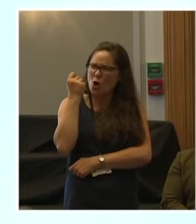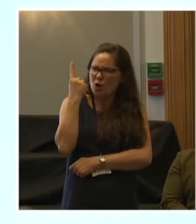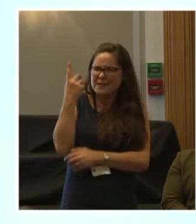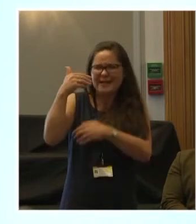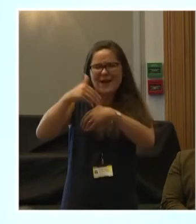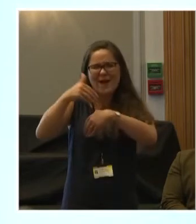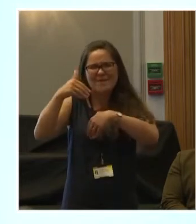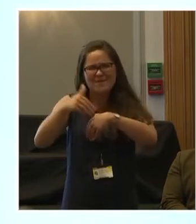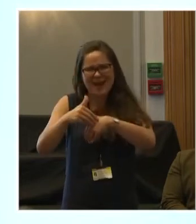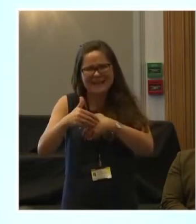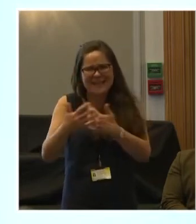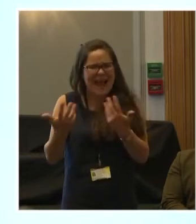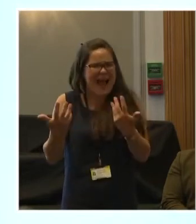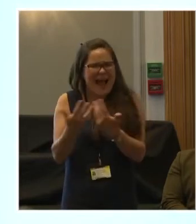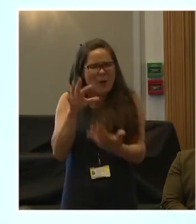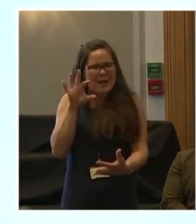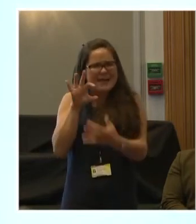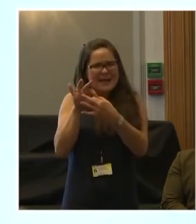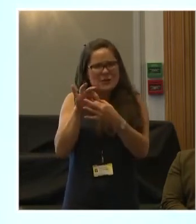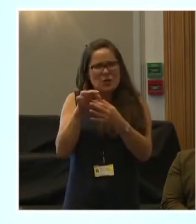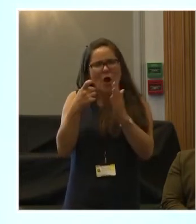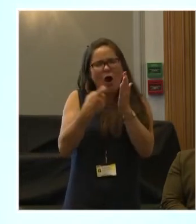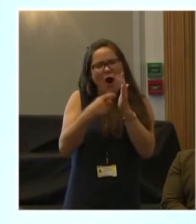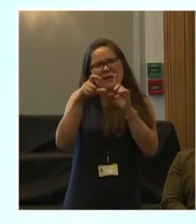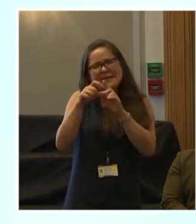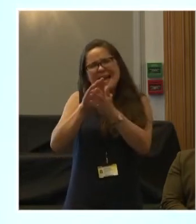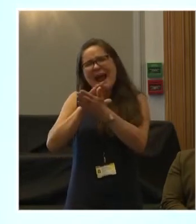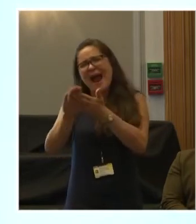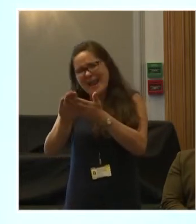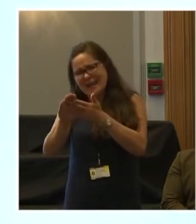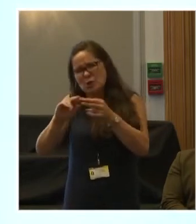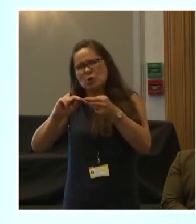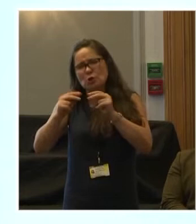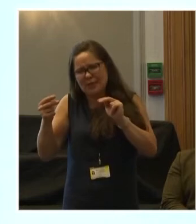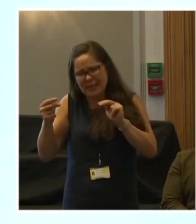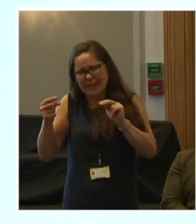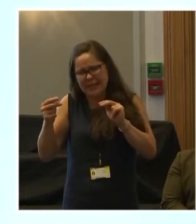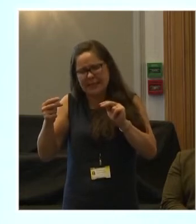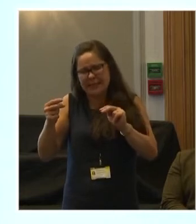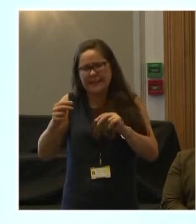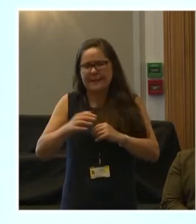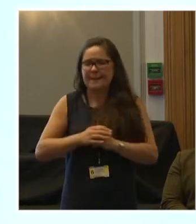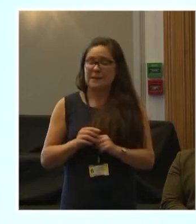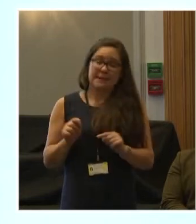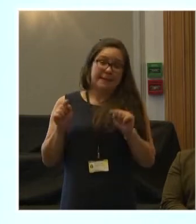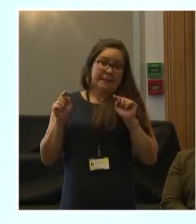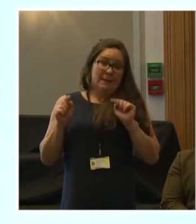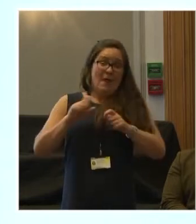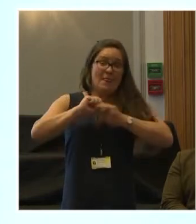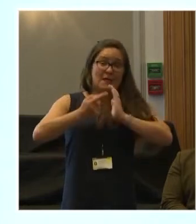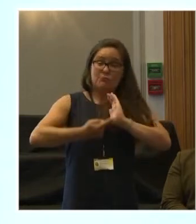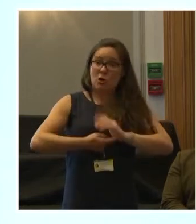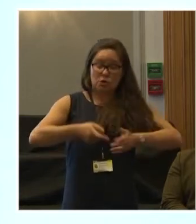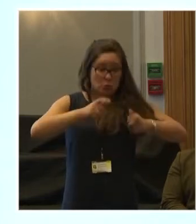mutation on the RDH12 gene and test a potential new drug and gene editing treatments. This project continues to